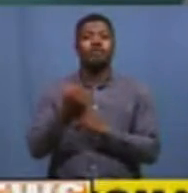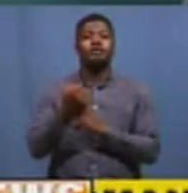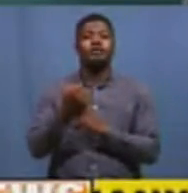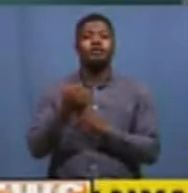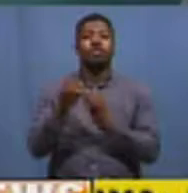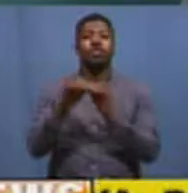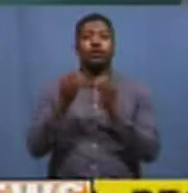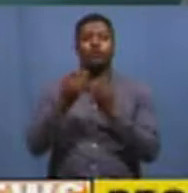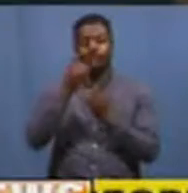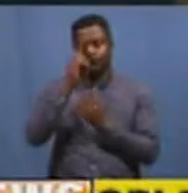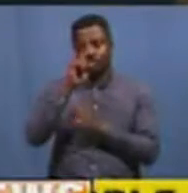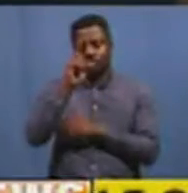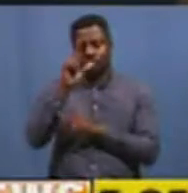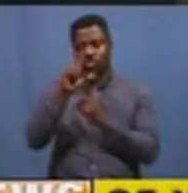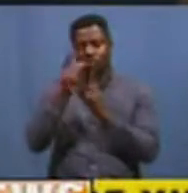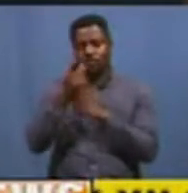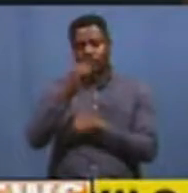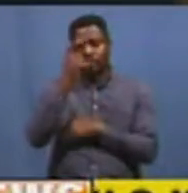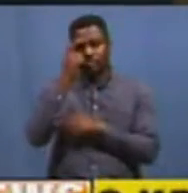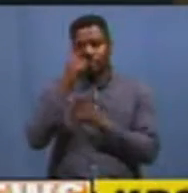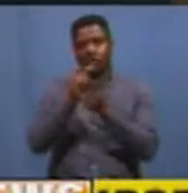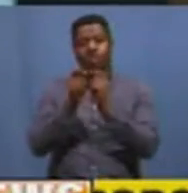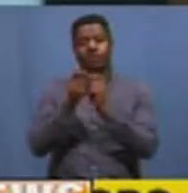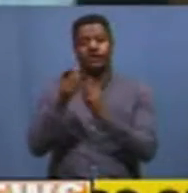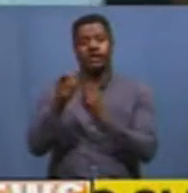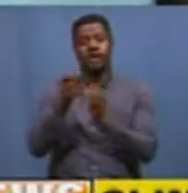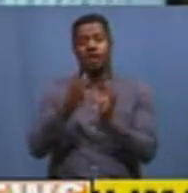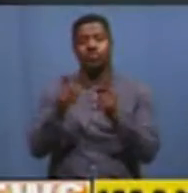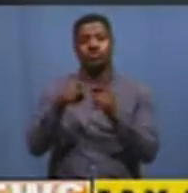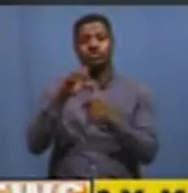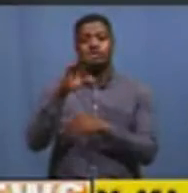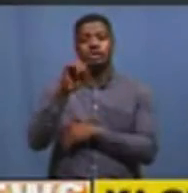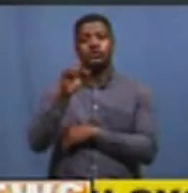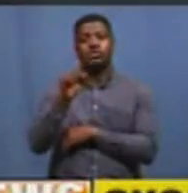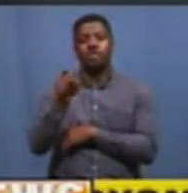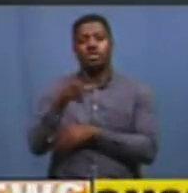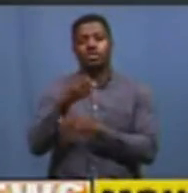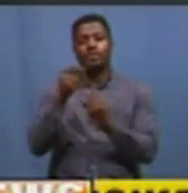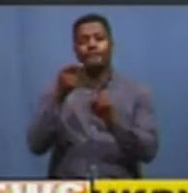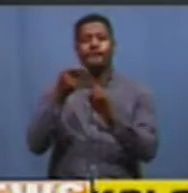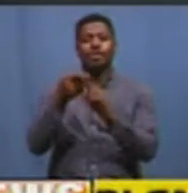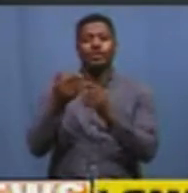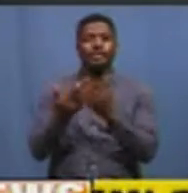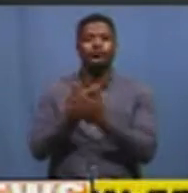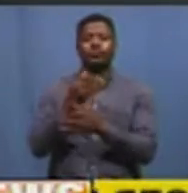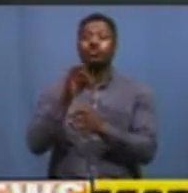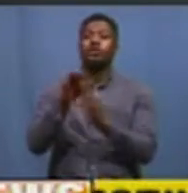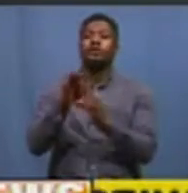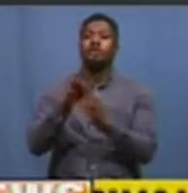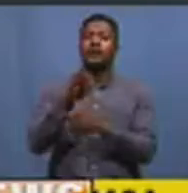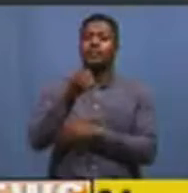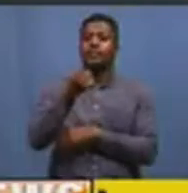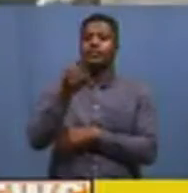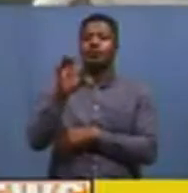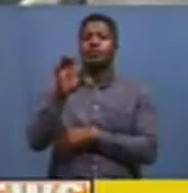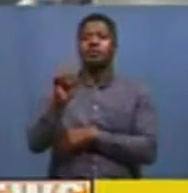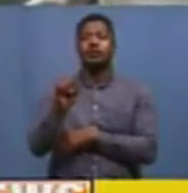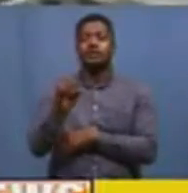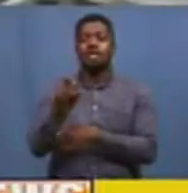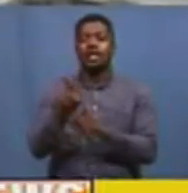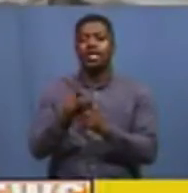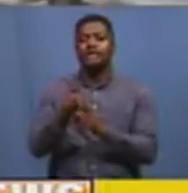for Local Government Reforms in Ghana. According to the CSO, there was no point in delaying the election of the MMDCEs